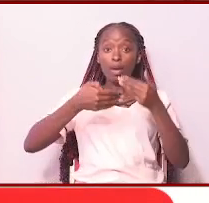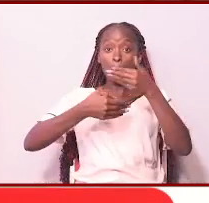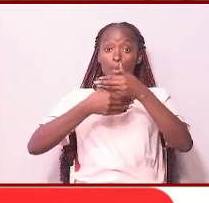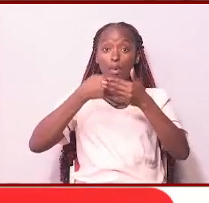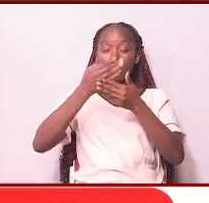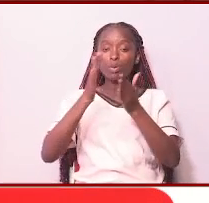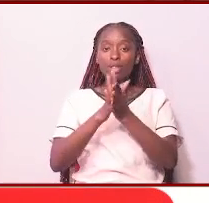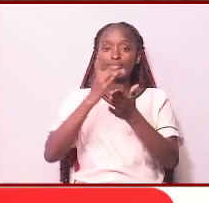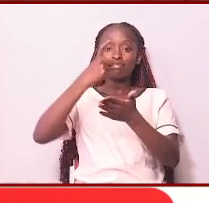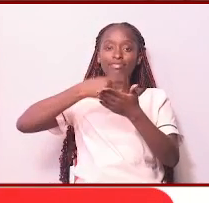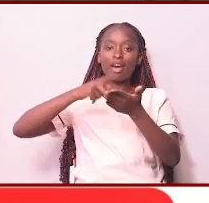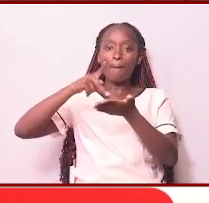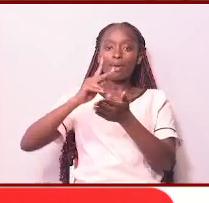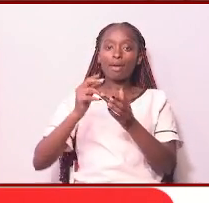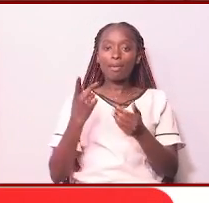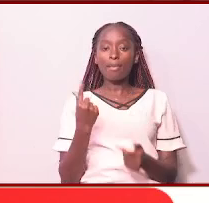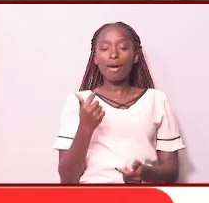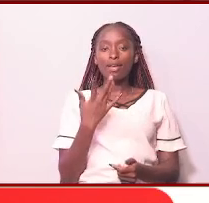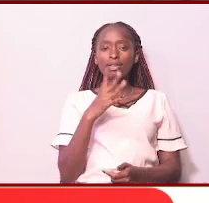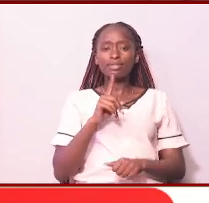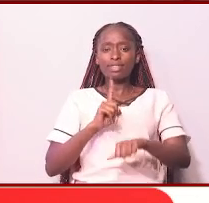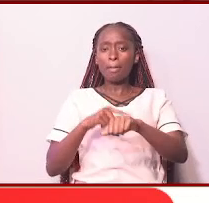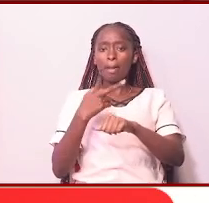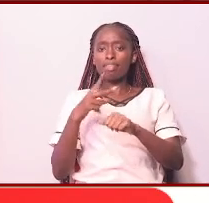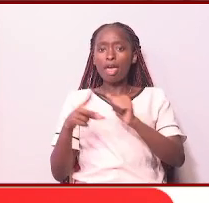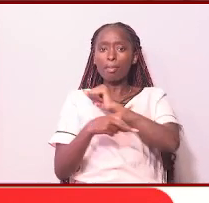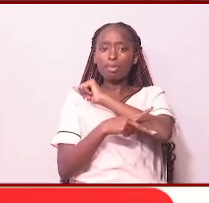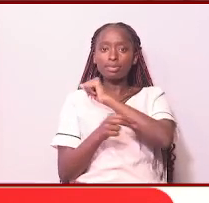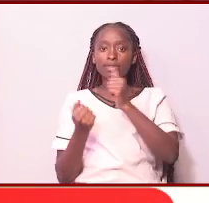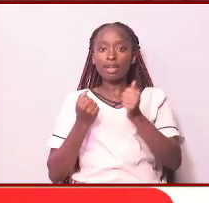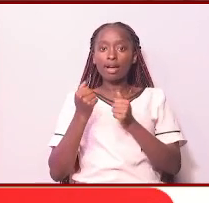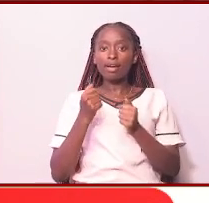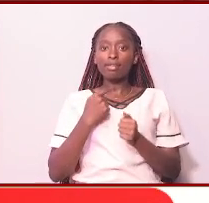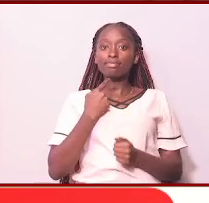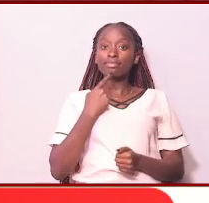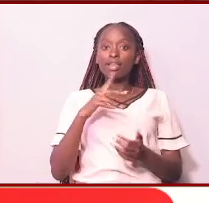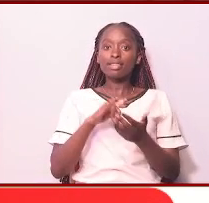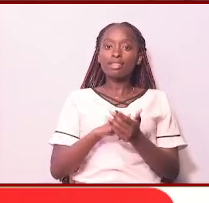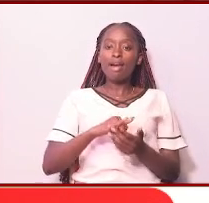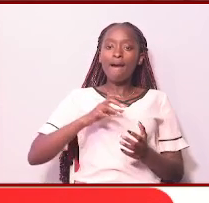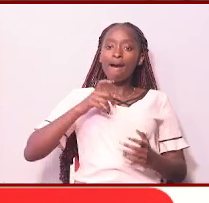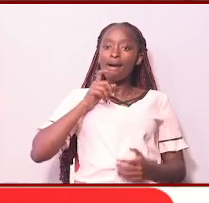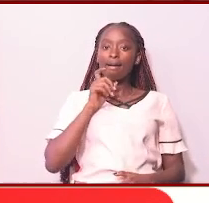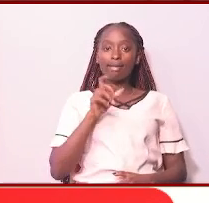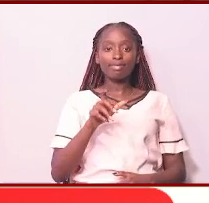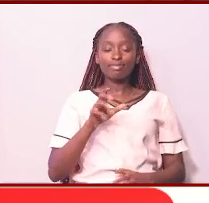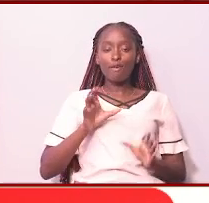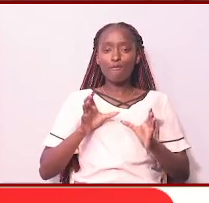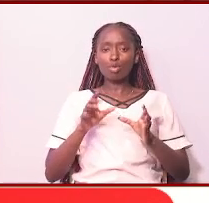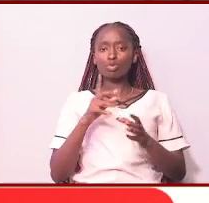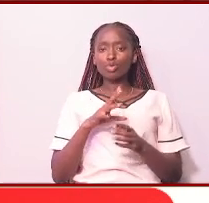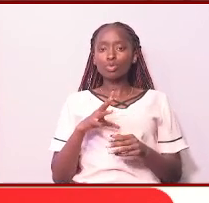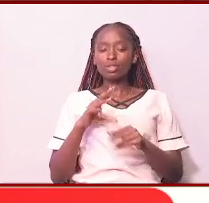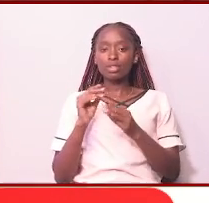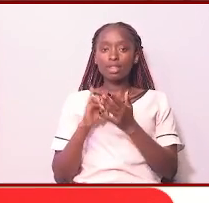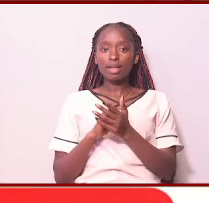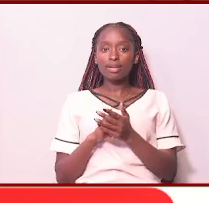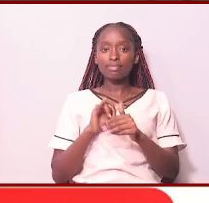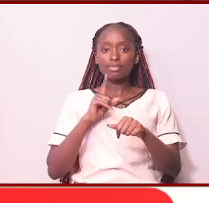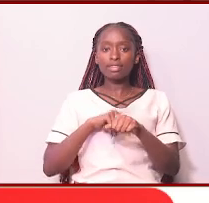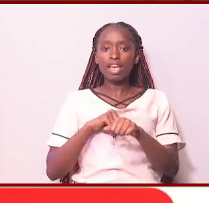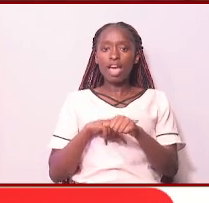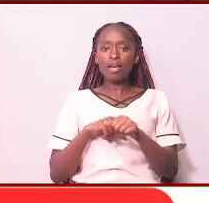they were stoning vehicles and demanding for you to pass, you must pay an extortion fee, when they were snatching earrings from our